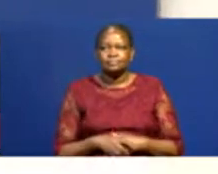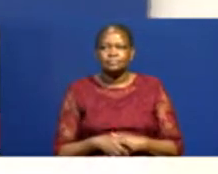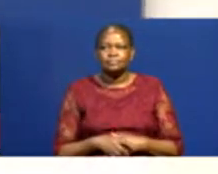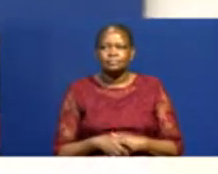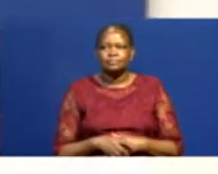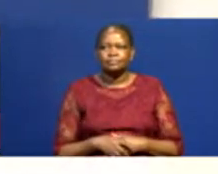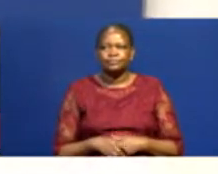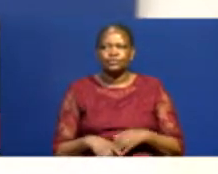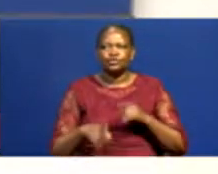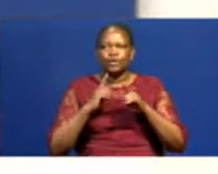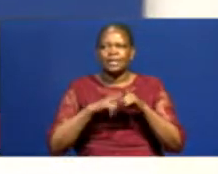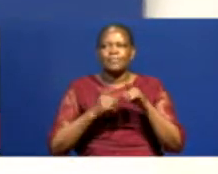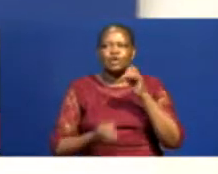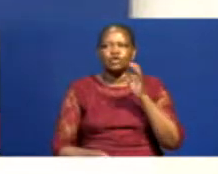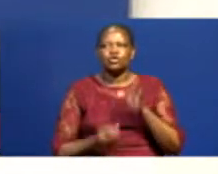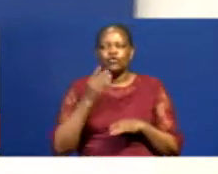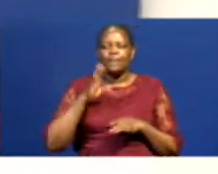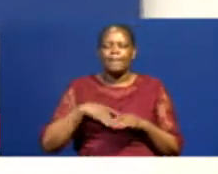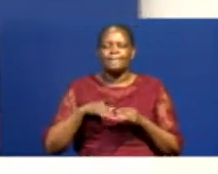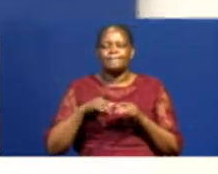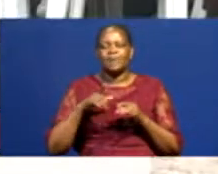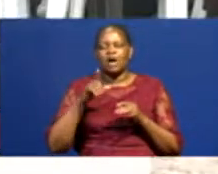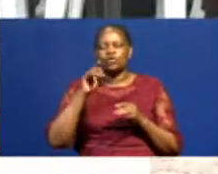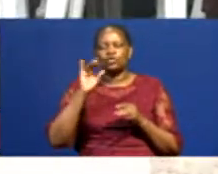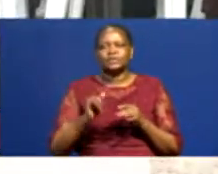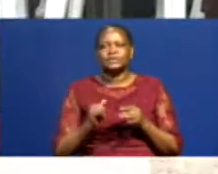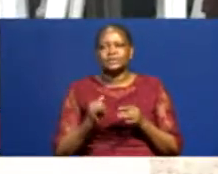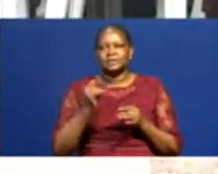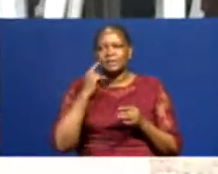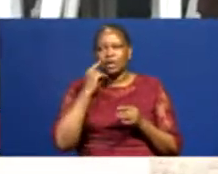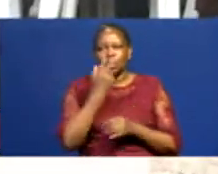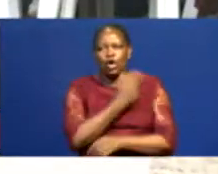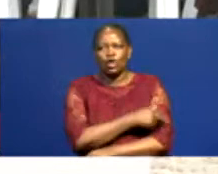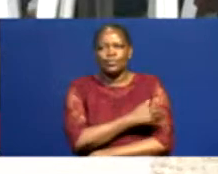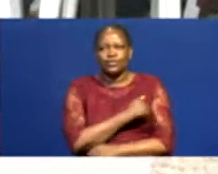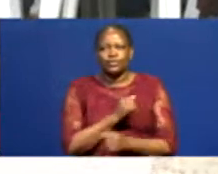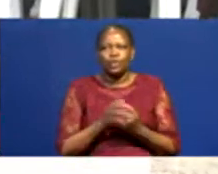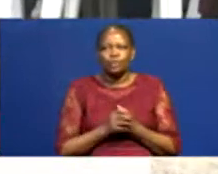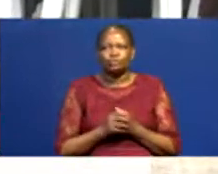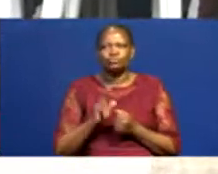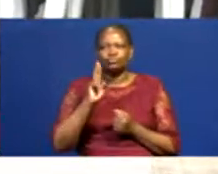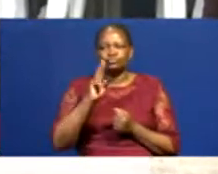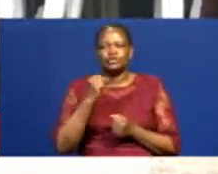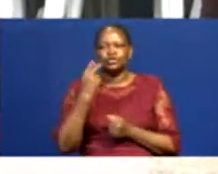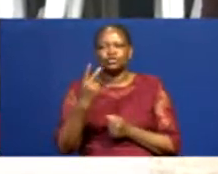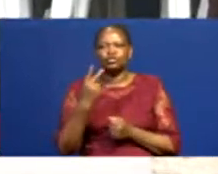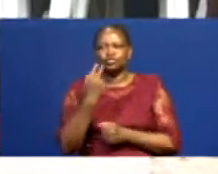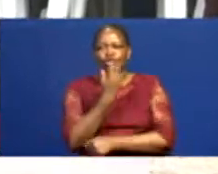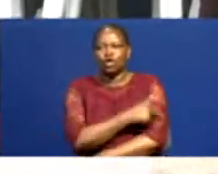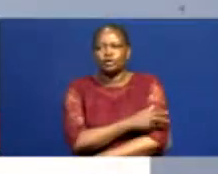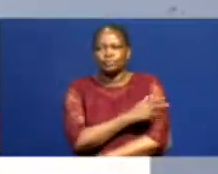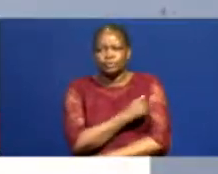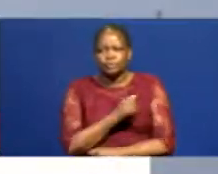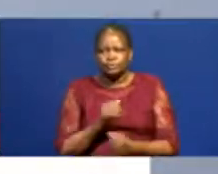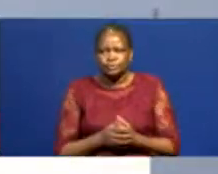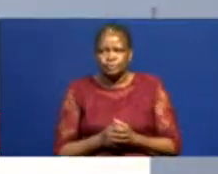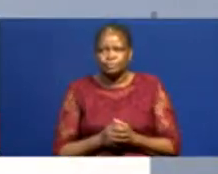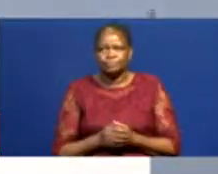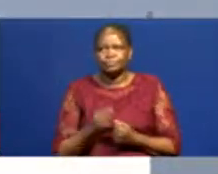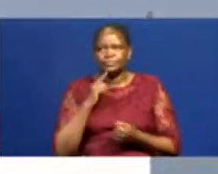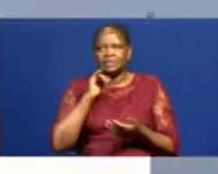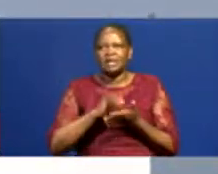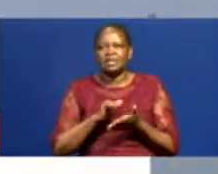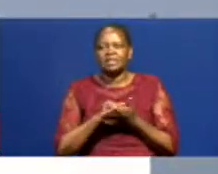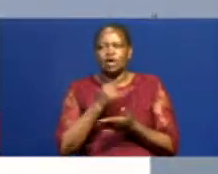Speaking during the launch of Mama Lucy Eye Hospital Umoja 2 Annex, Mama Lucy Hospital Chief Executive Officer Martin Wafula said